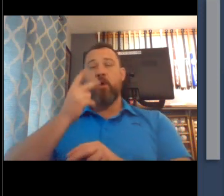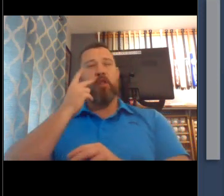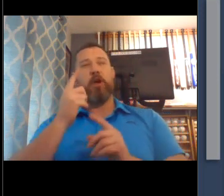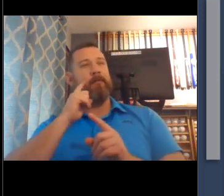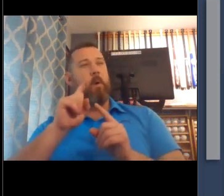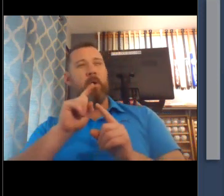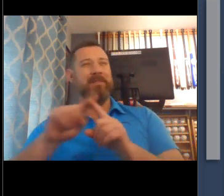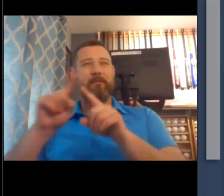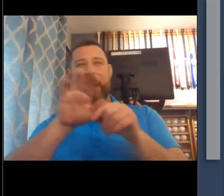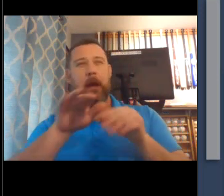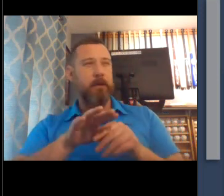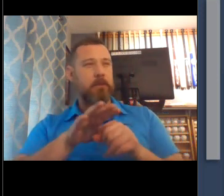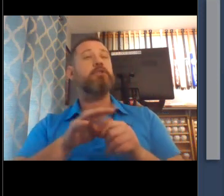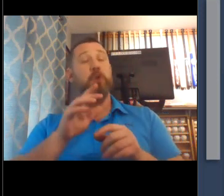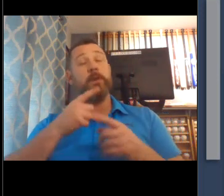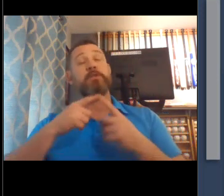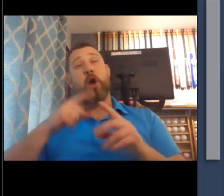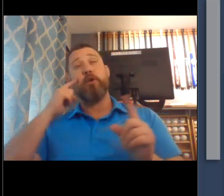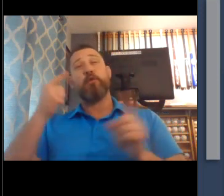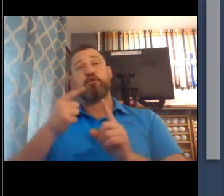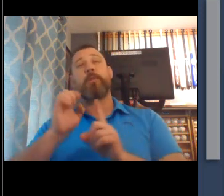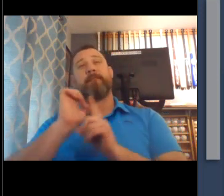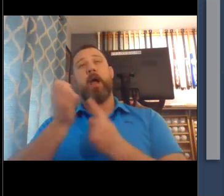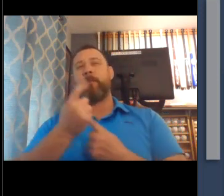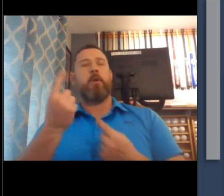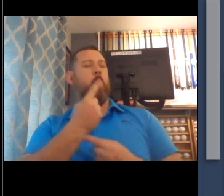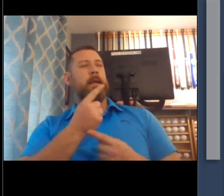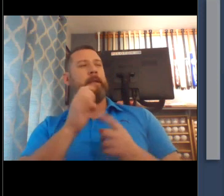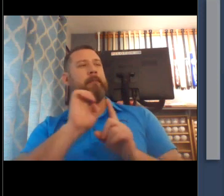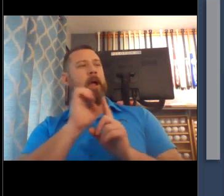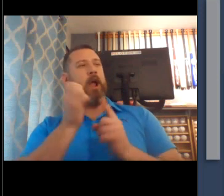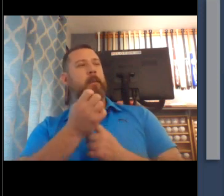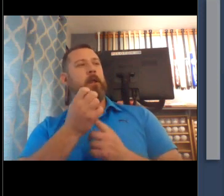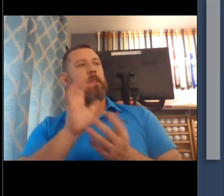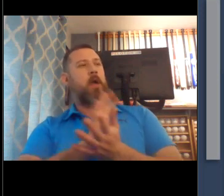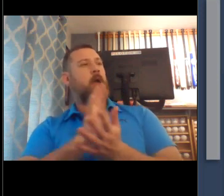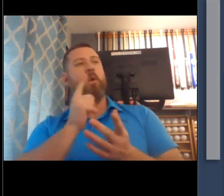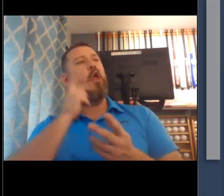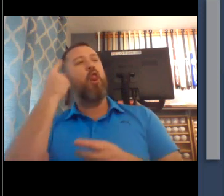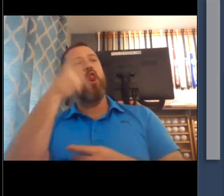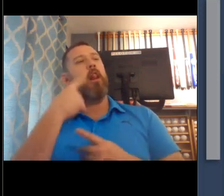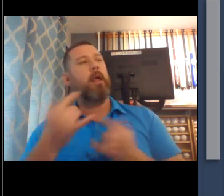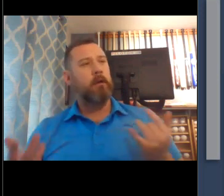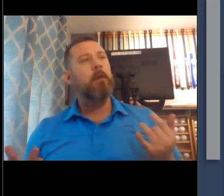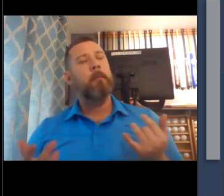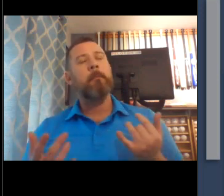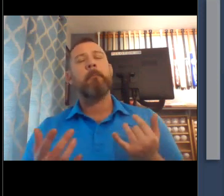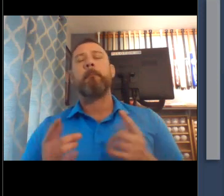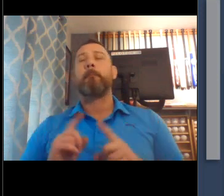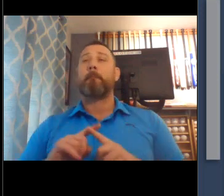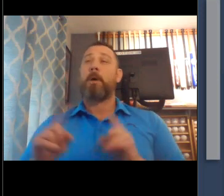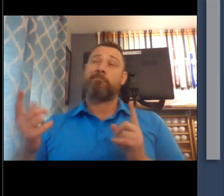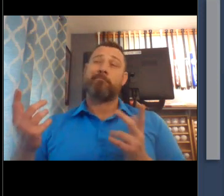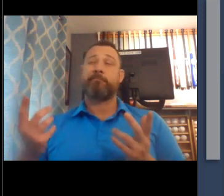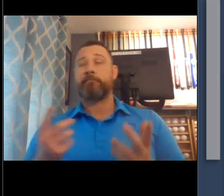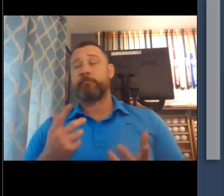pursue only in the environmental document, what does that look like? But it's been, for lack of a better